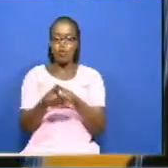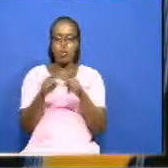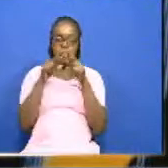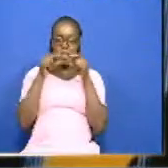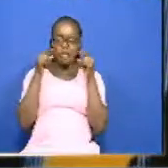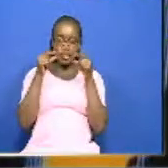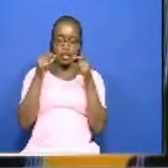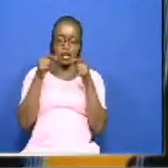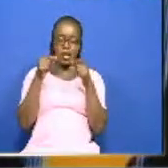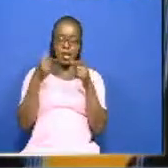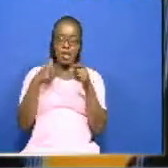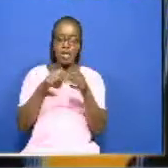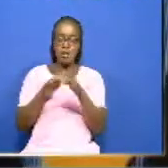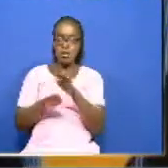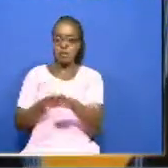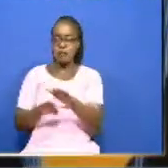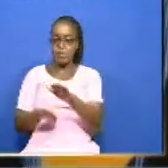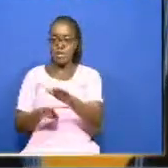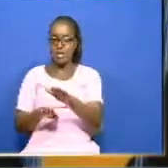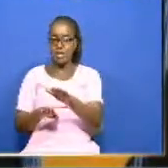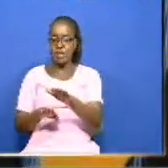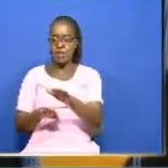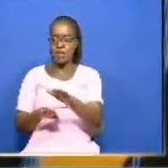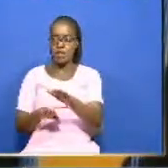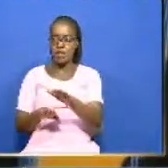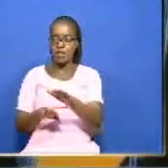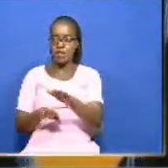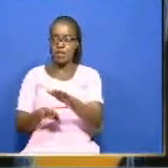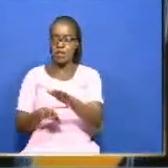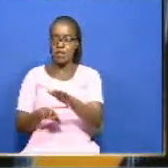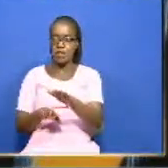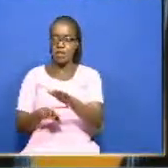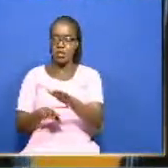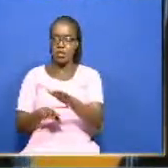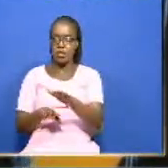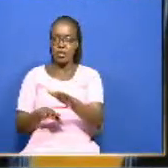masks through certain